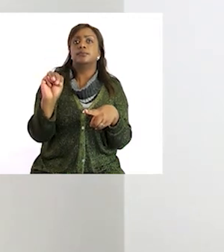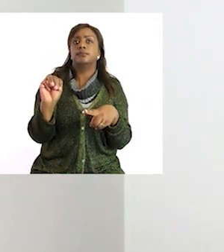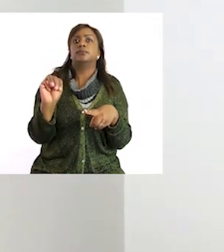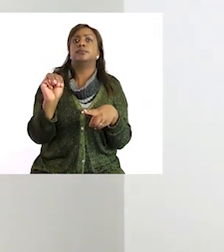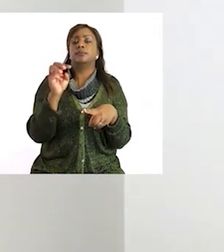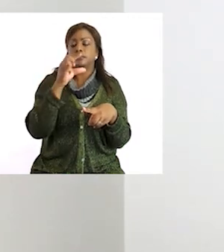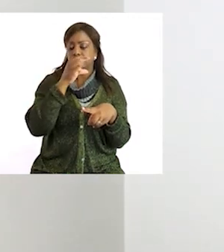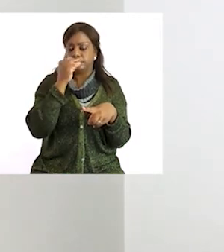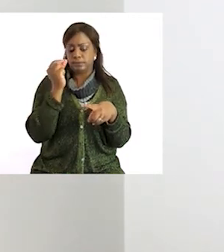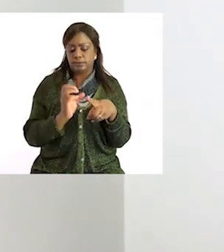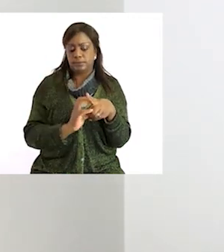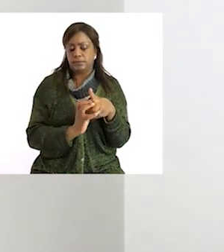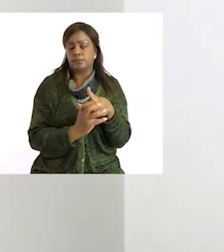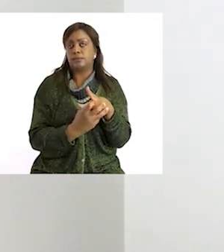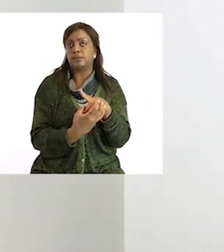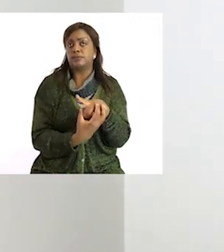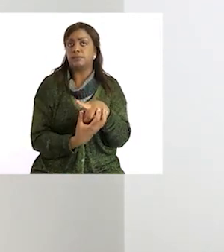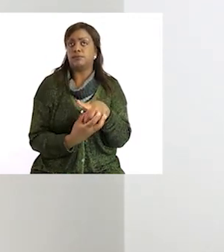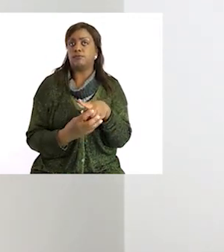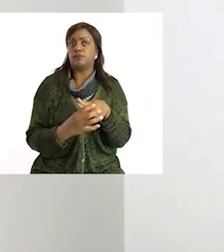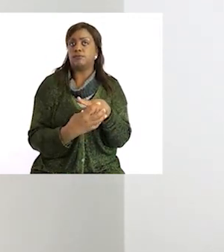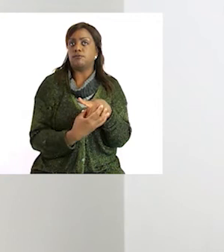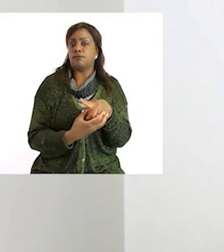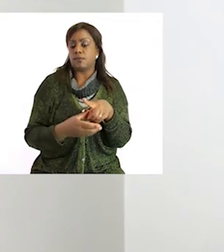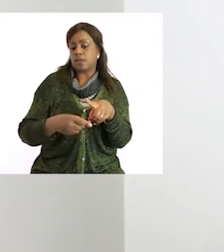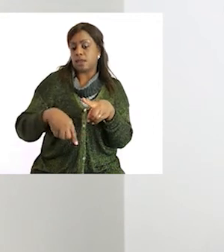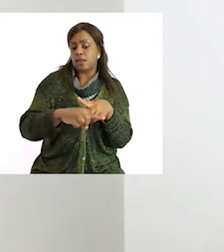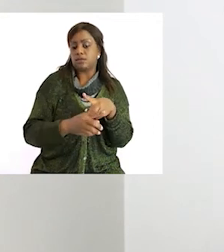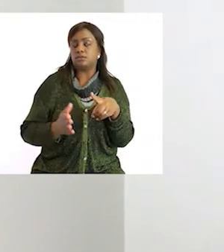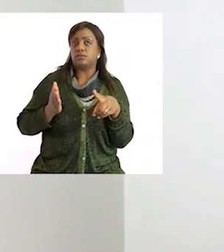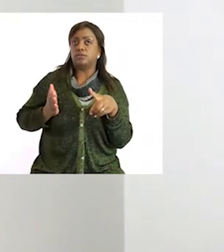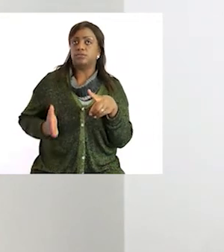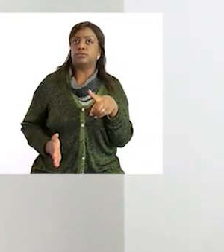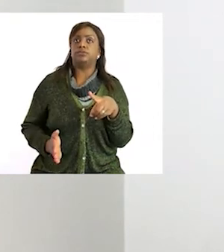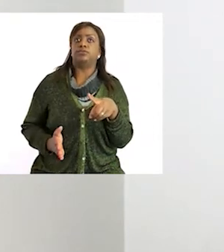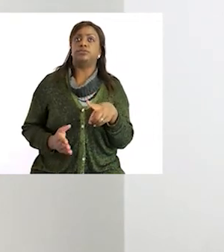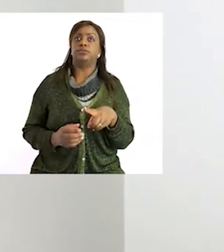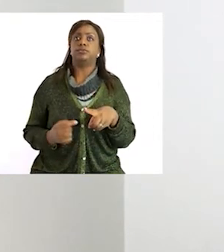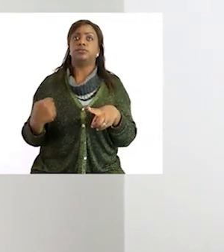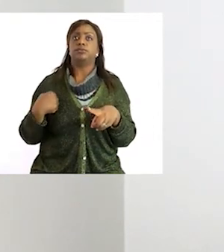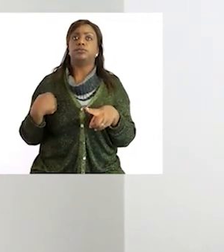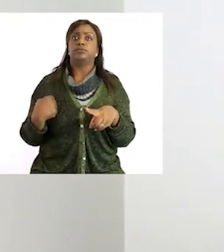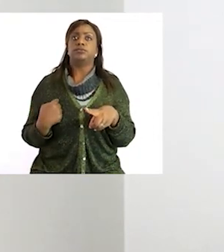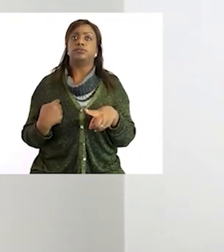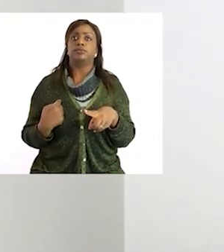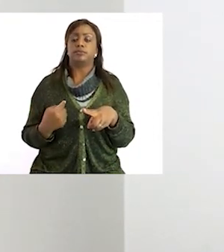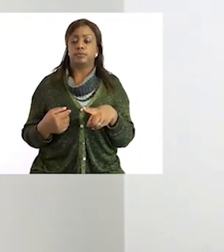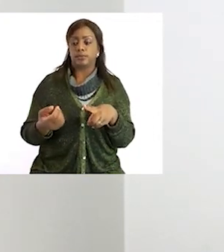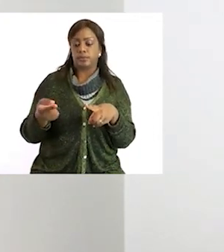Now, the scrotum is part of the external organs that hangs outside the man's body. But